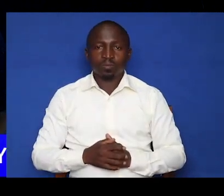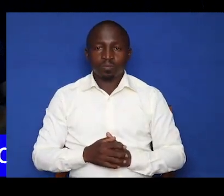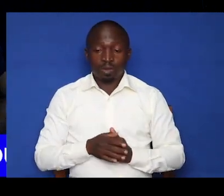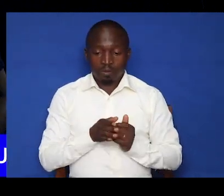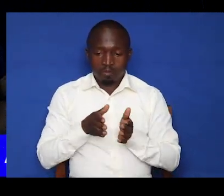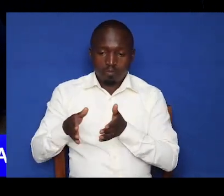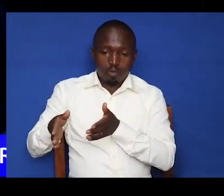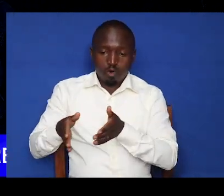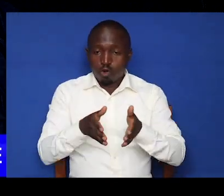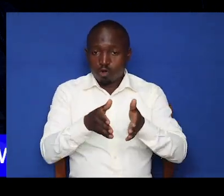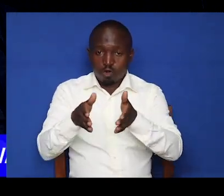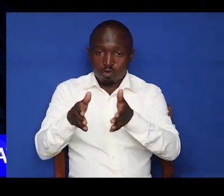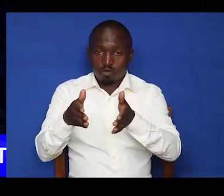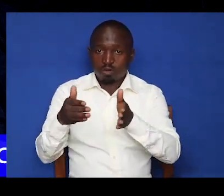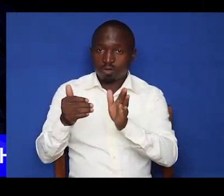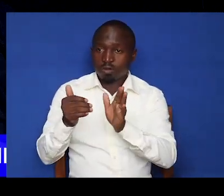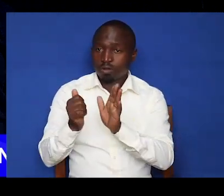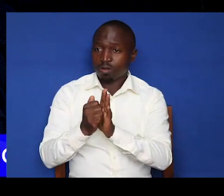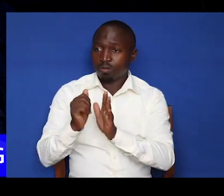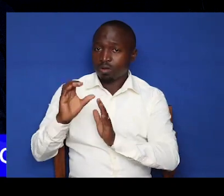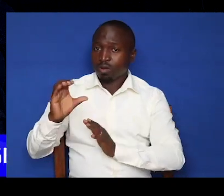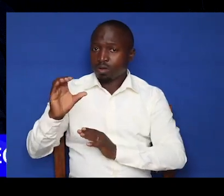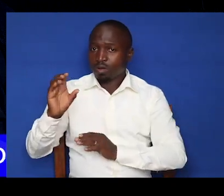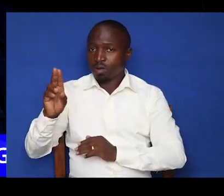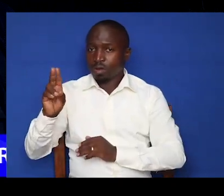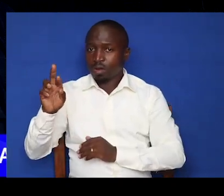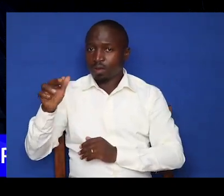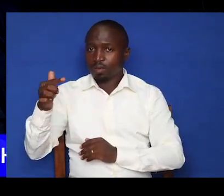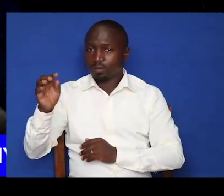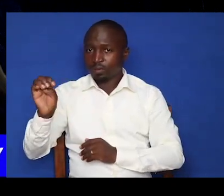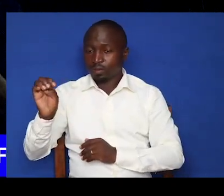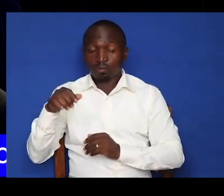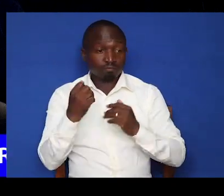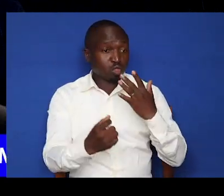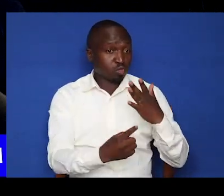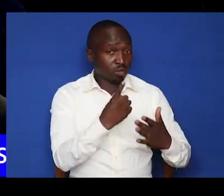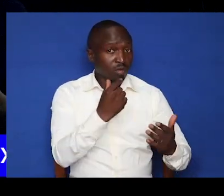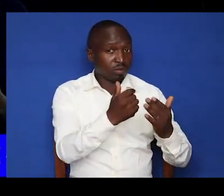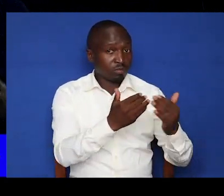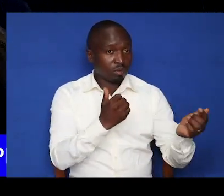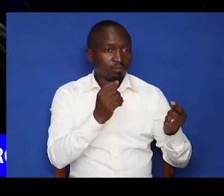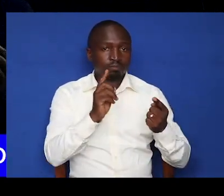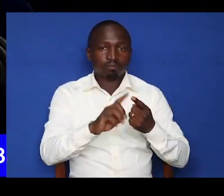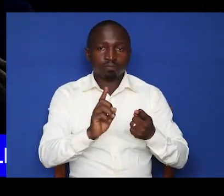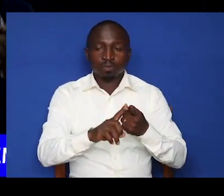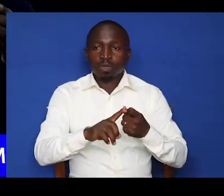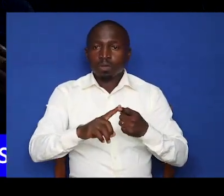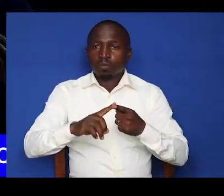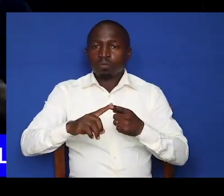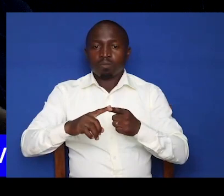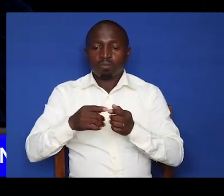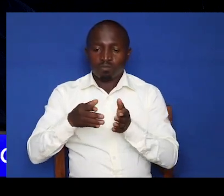currents are made to occur by the force of wealthy